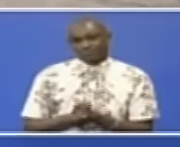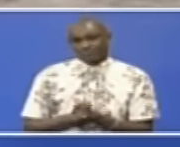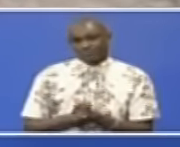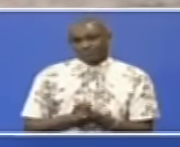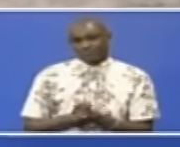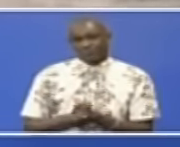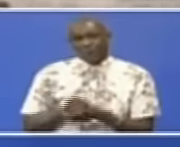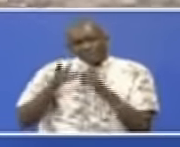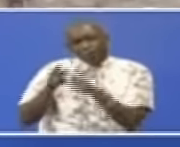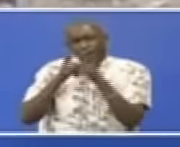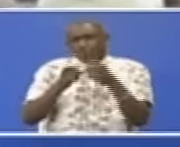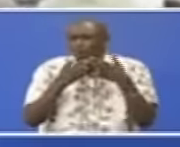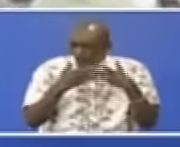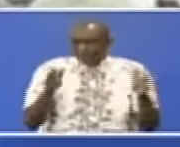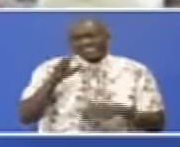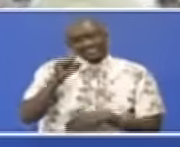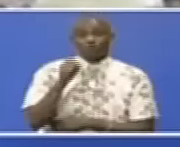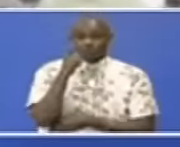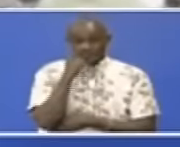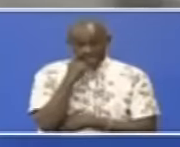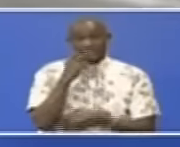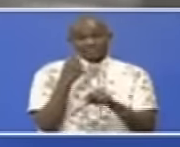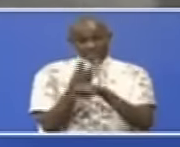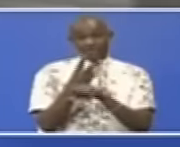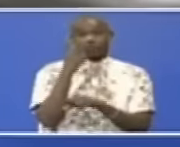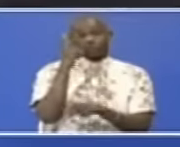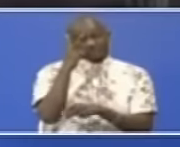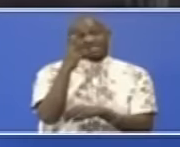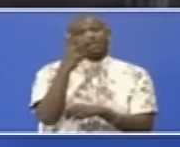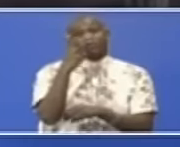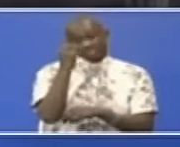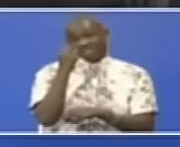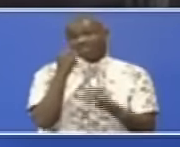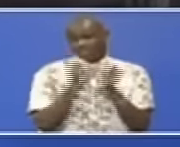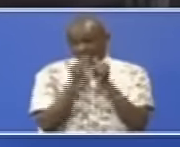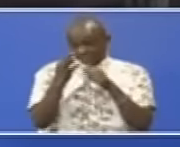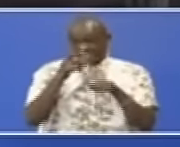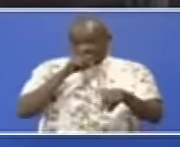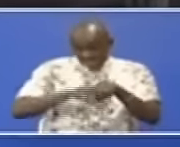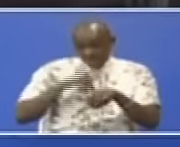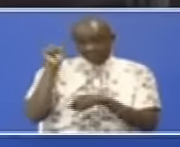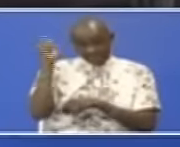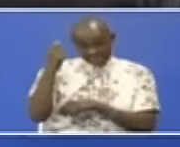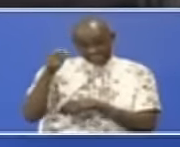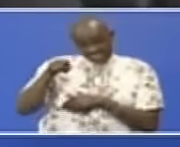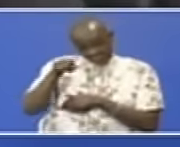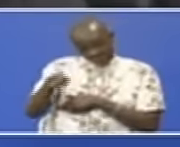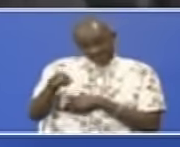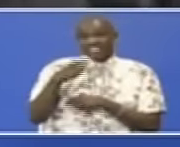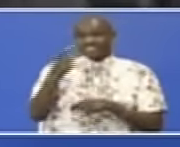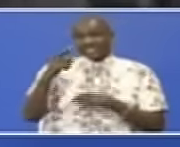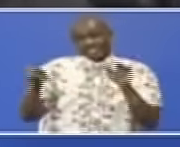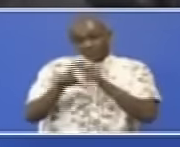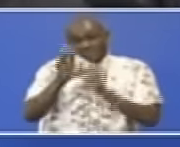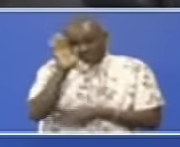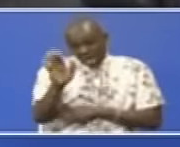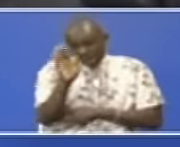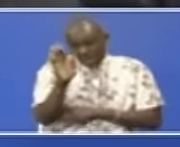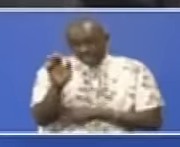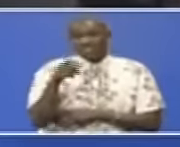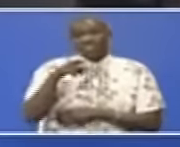Open fighting broke out in South Sudan in December 2013 when President Salva Kiir accused his deputy Riek